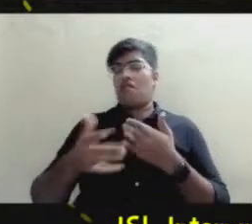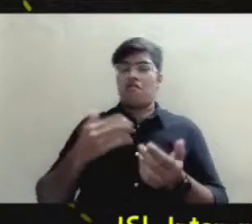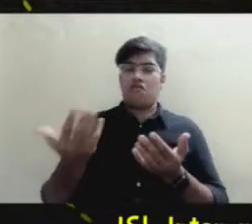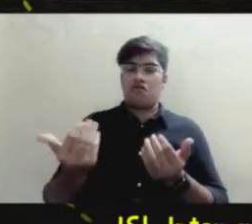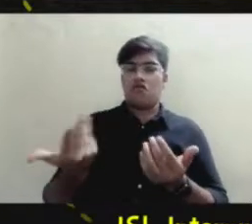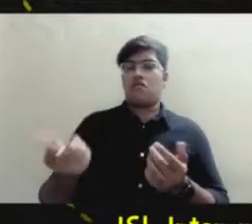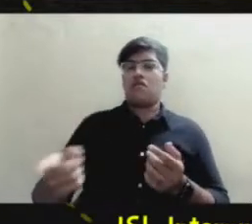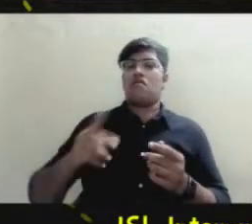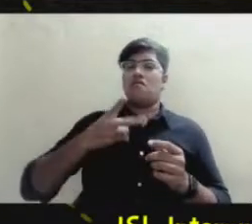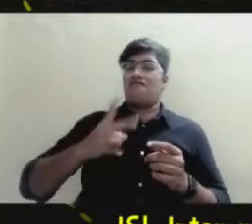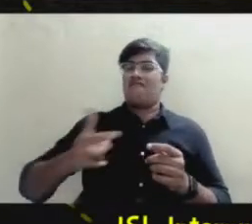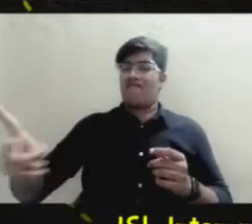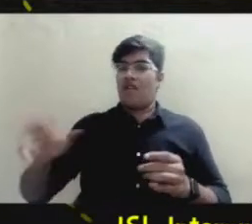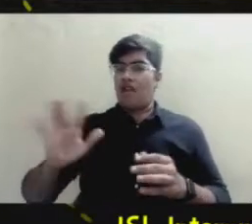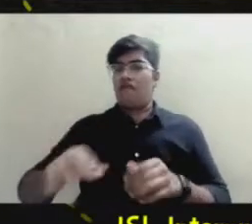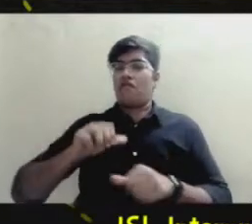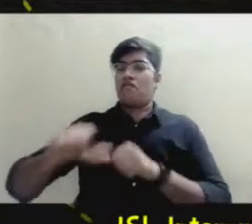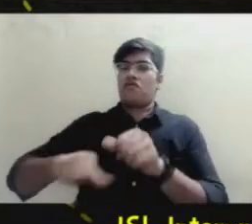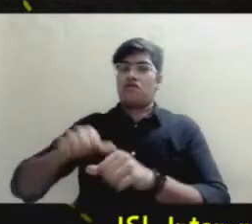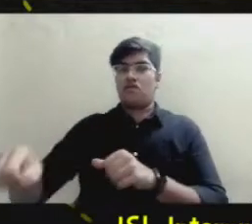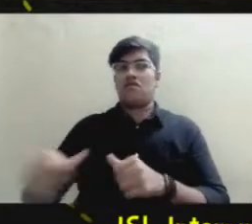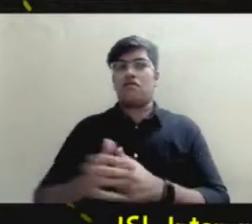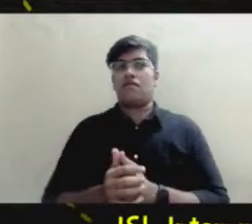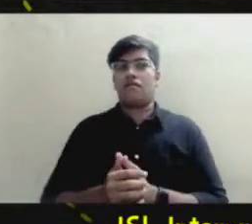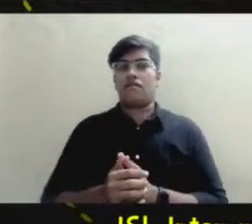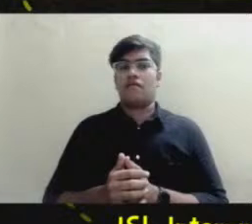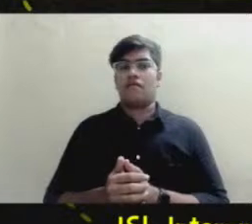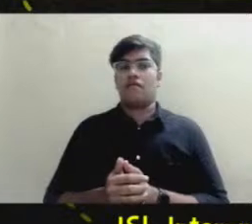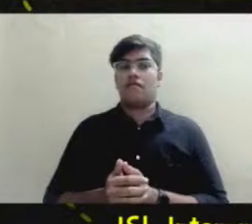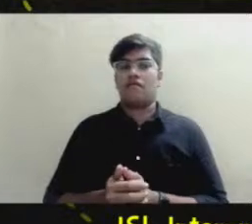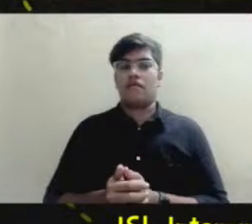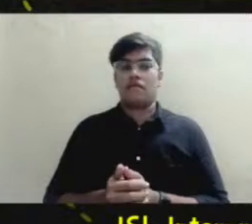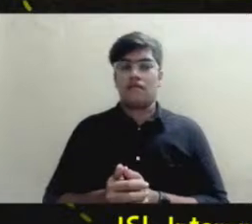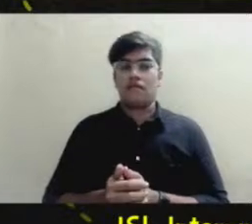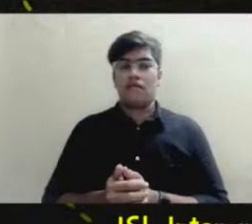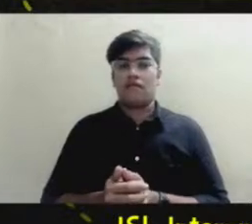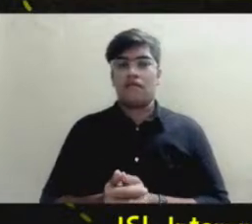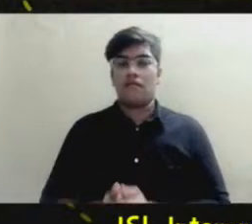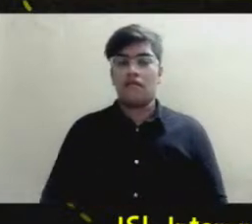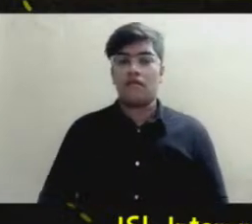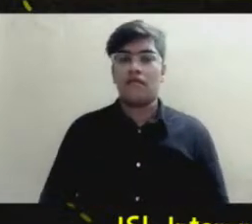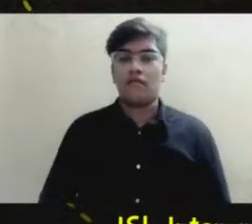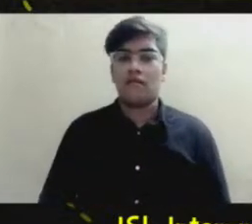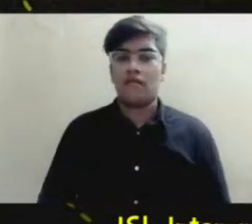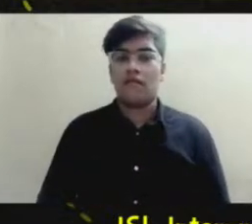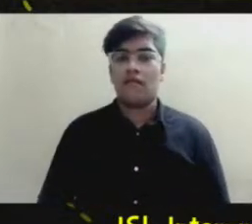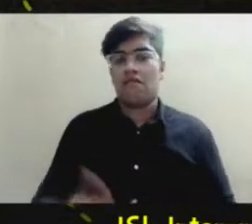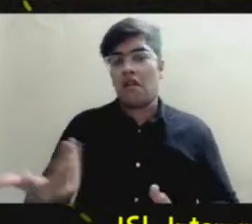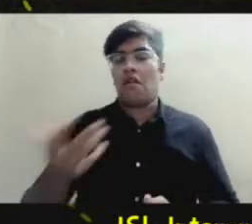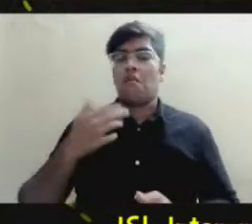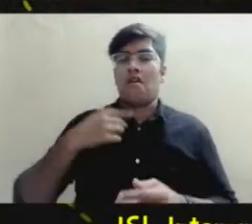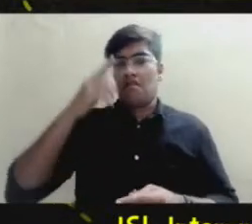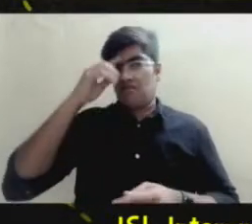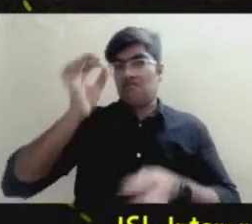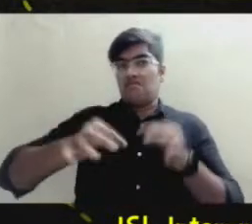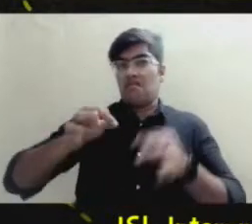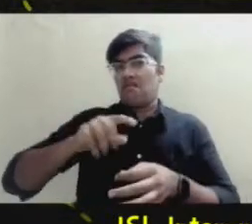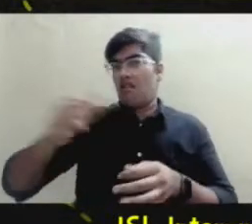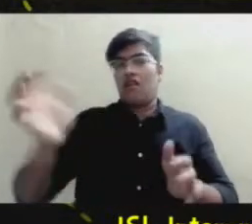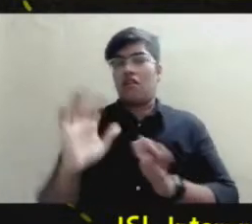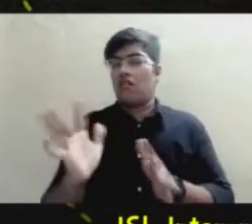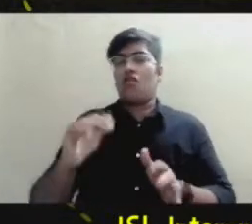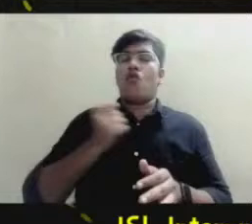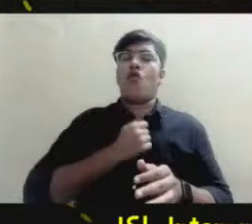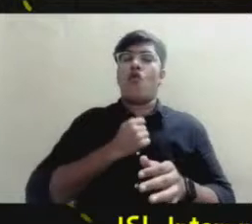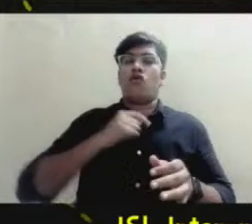dynamic, organic aspects. And rather than sit on judgment, I would say that let's each